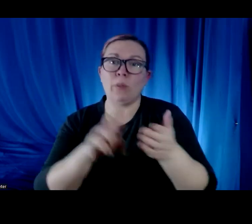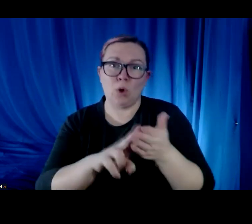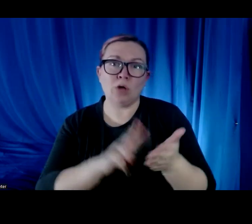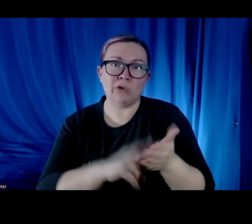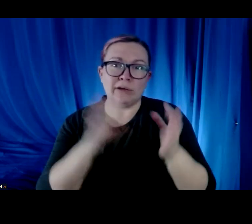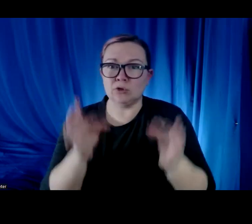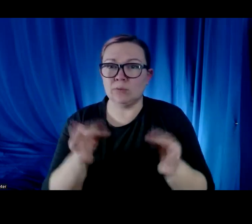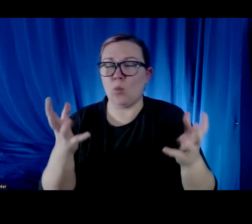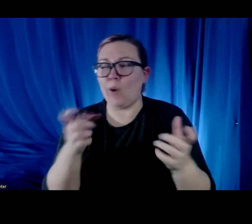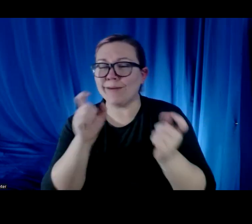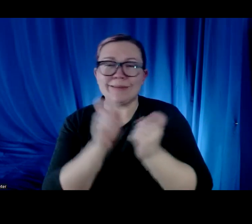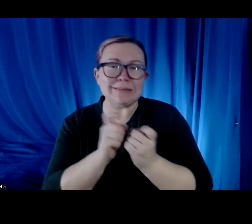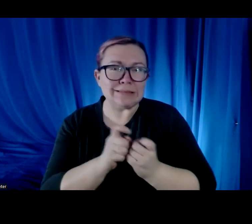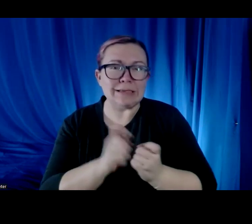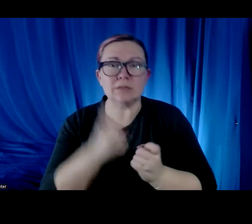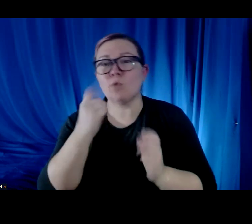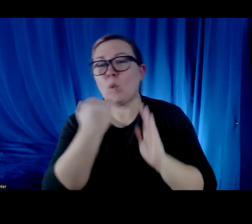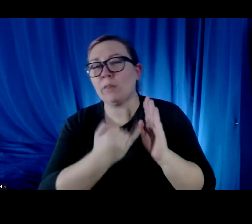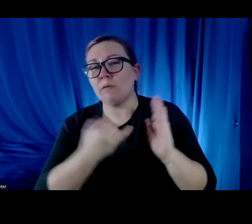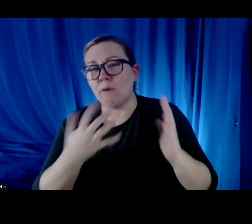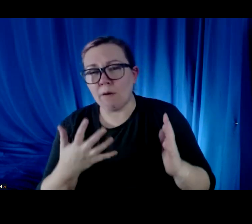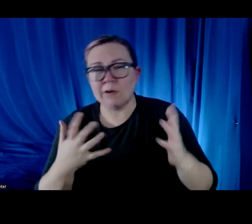what the logistics are for the artist.